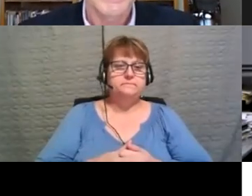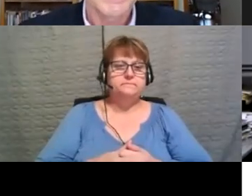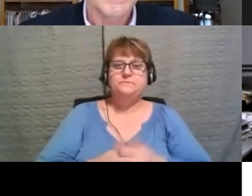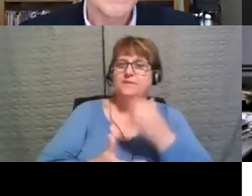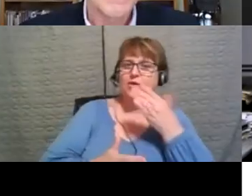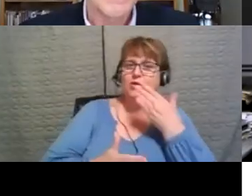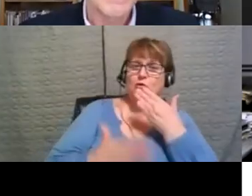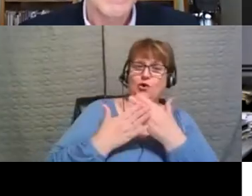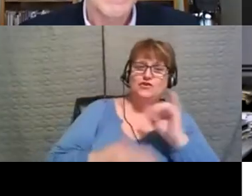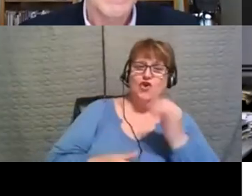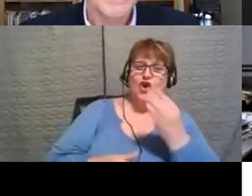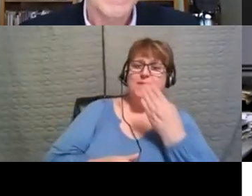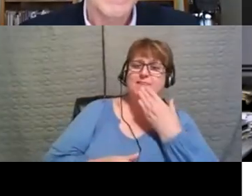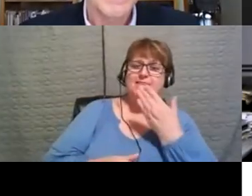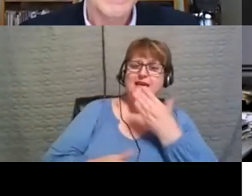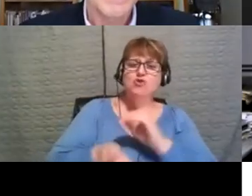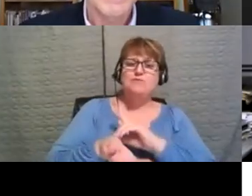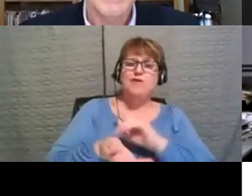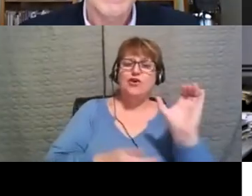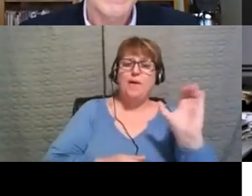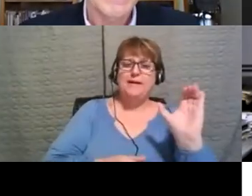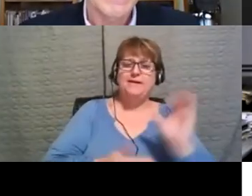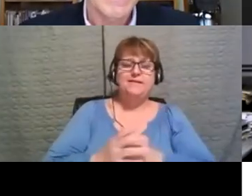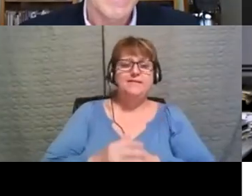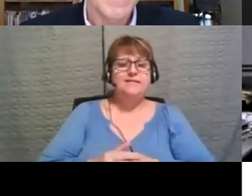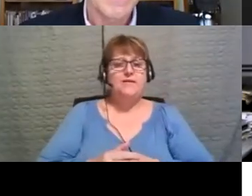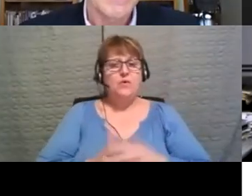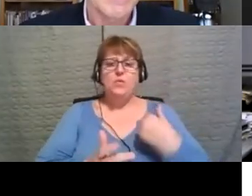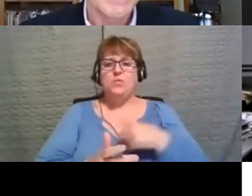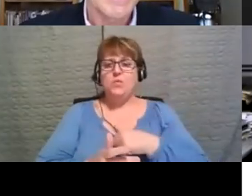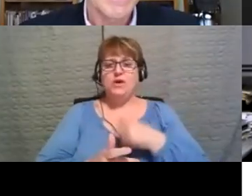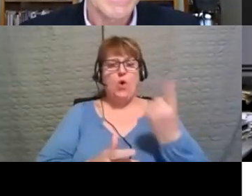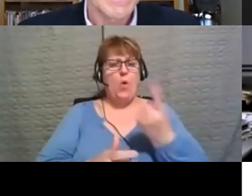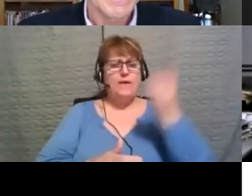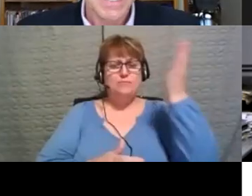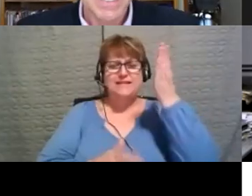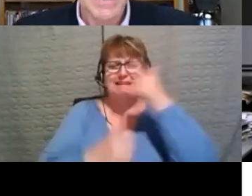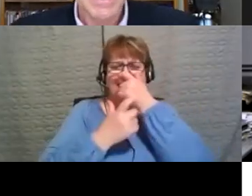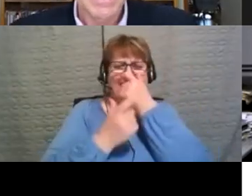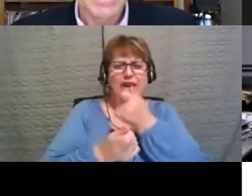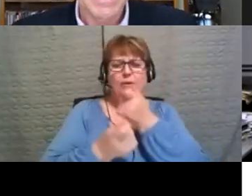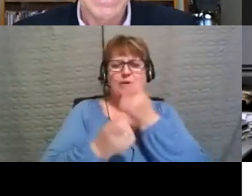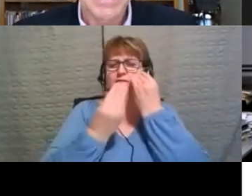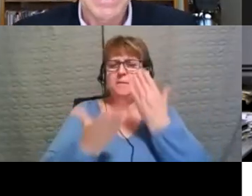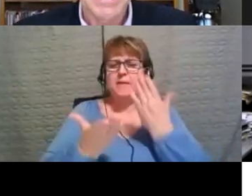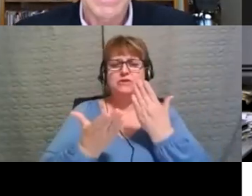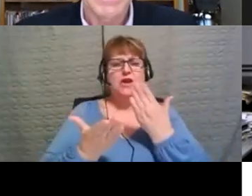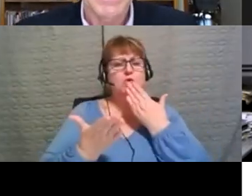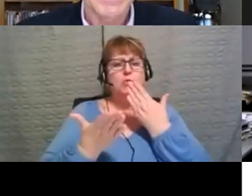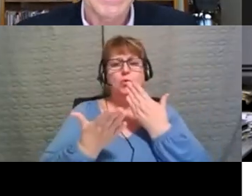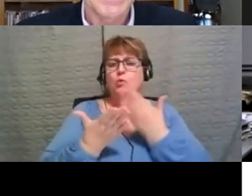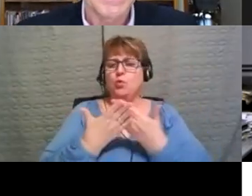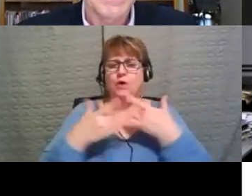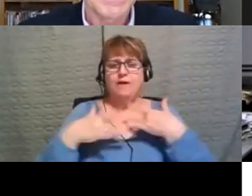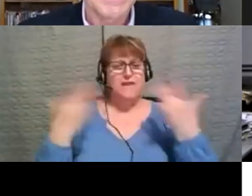Great job. Thank you, Dr. Comninellis. You always present such interesting information and really relevant.